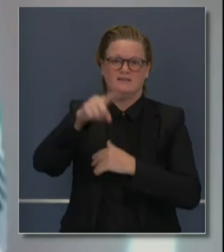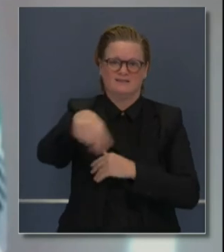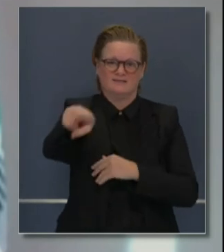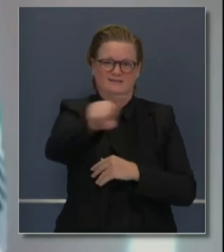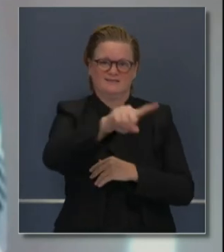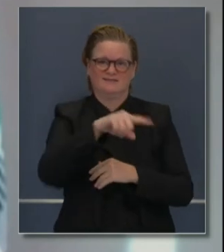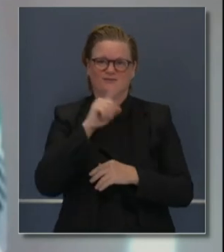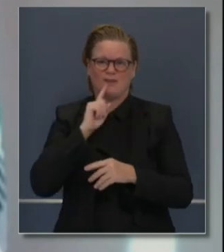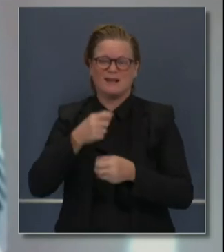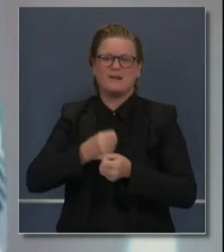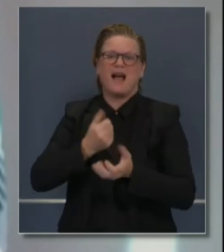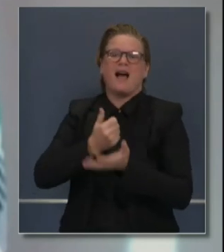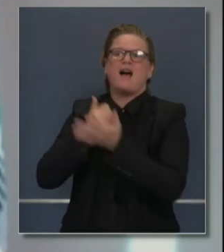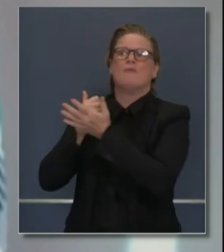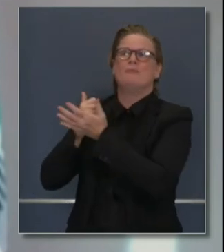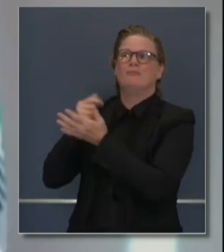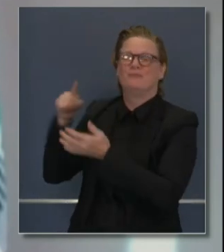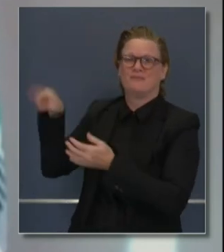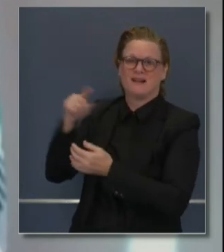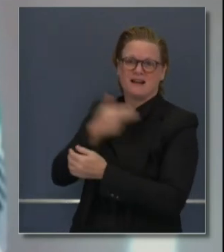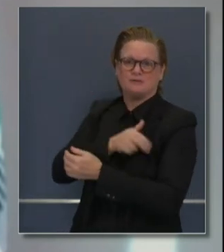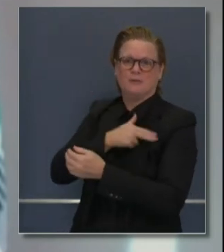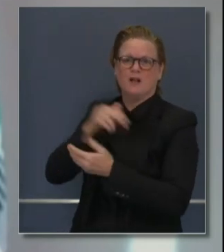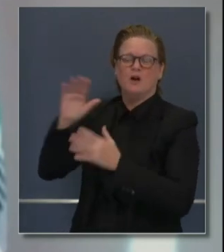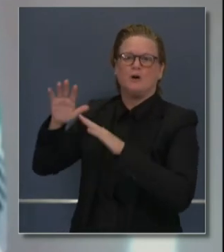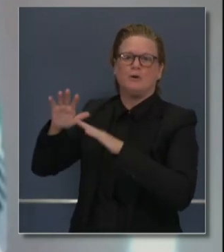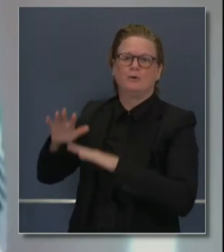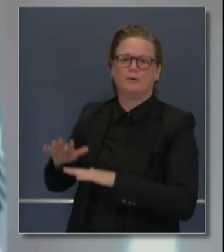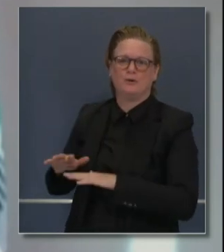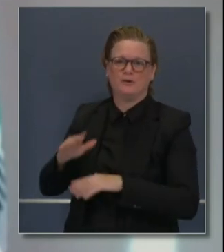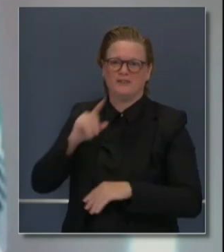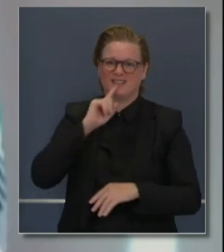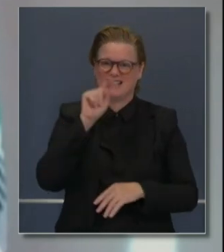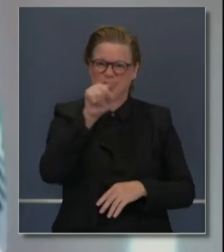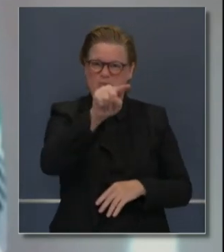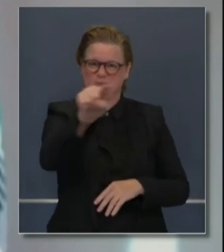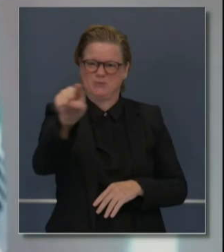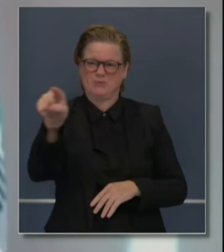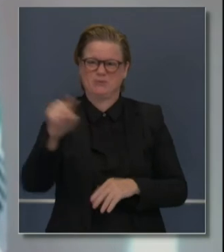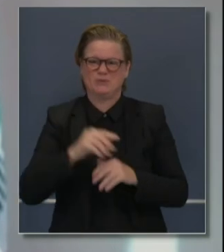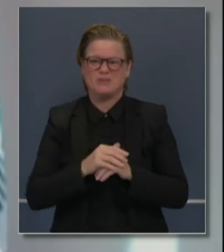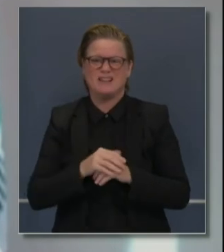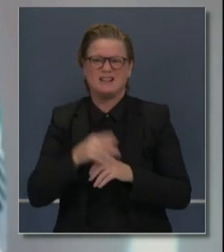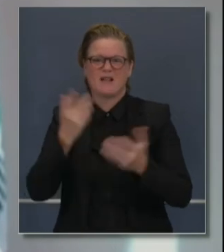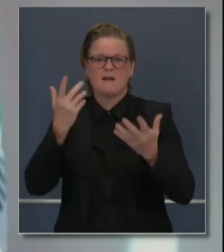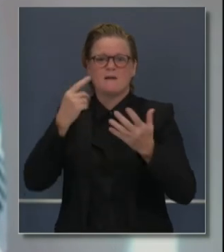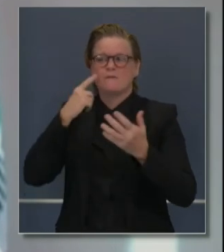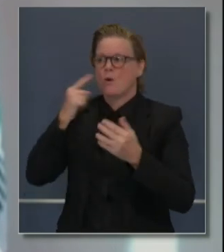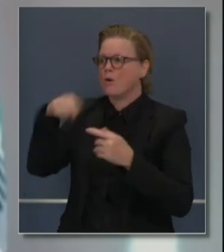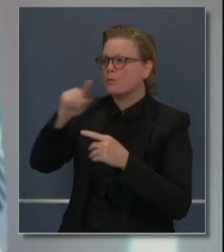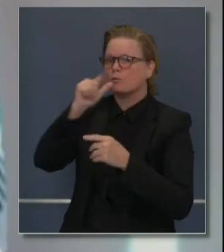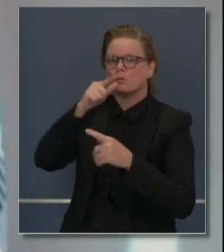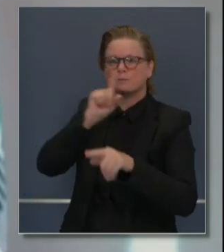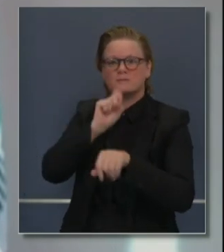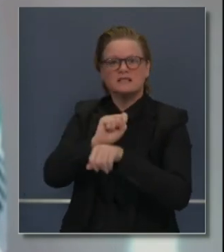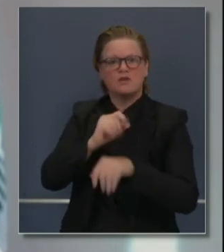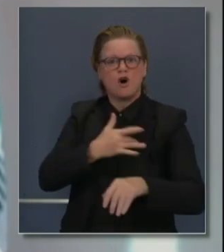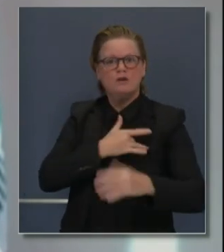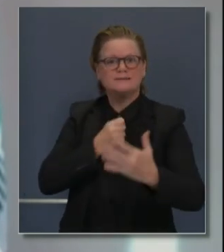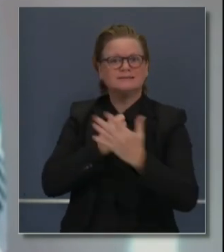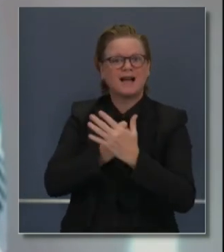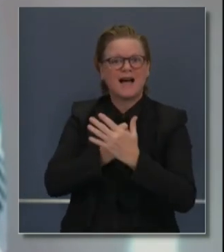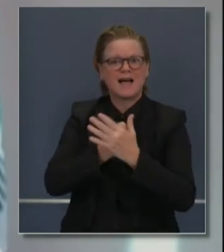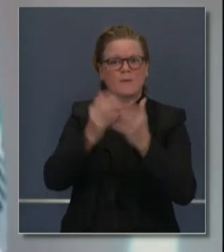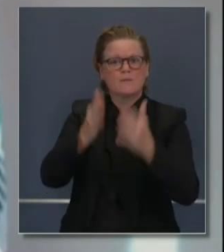for you for COVID and beyond, heart attacks, strokes, et cetera, that it's available and they can do the best job that they can. So all of